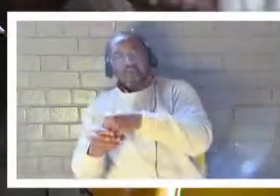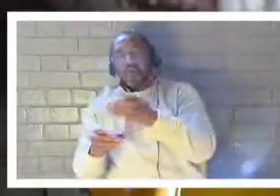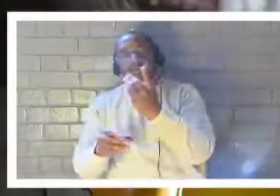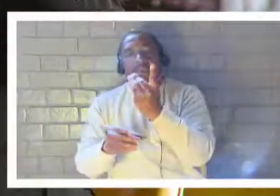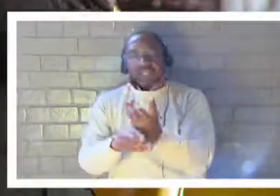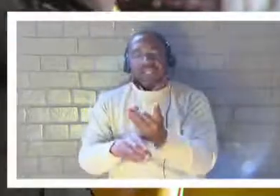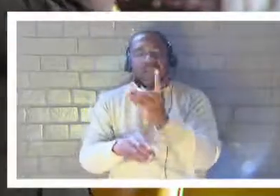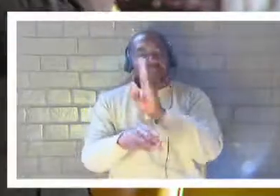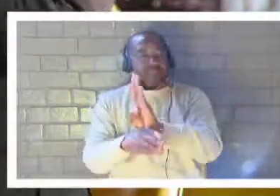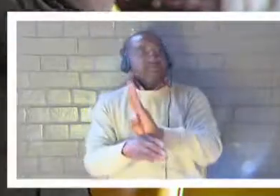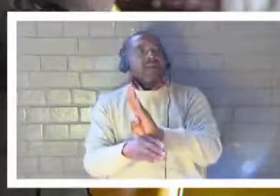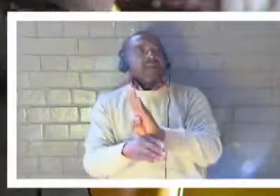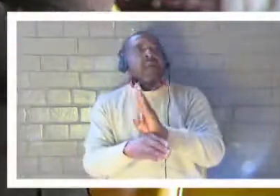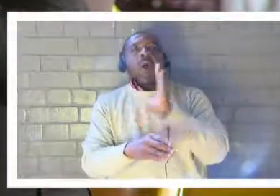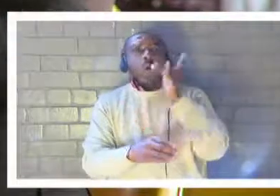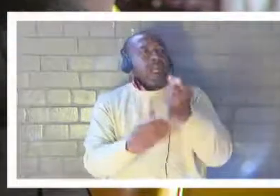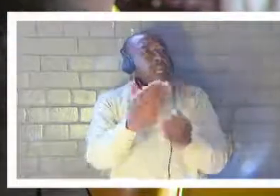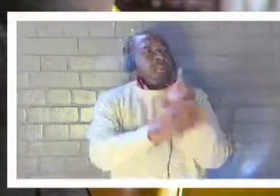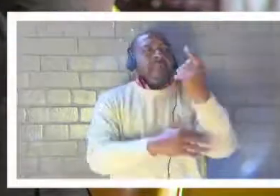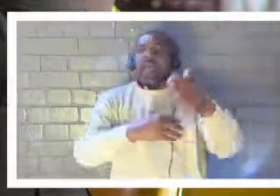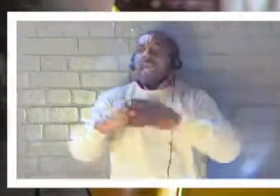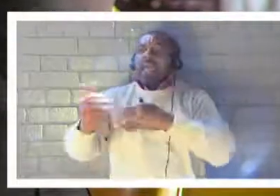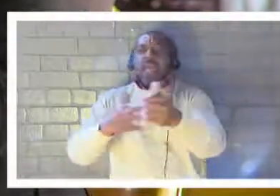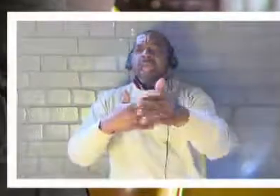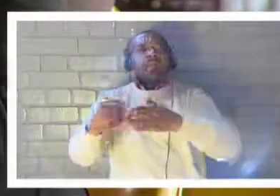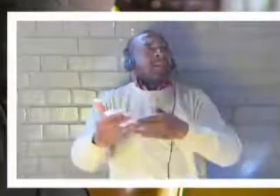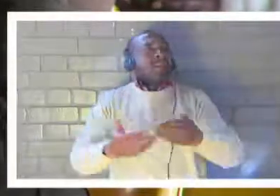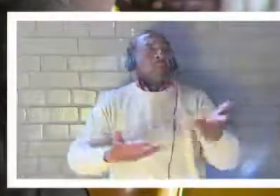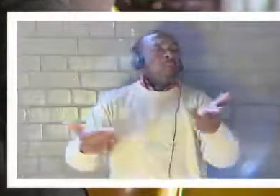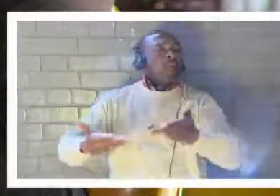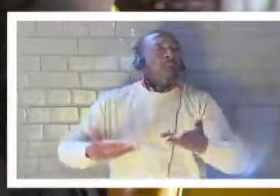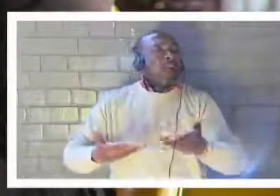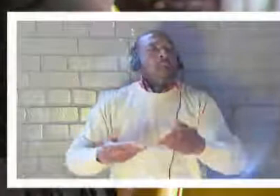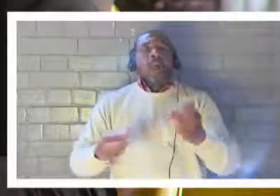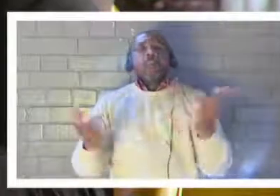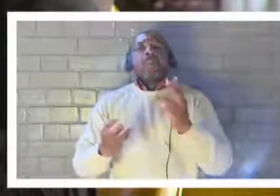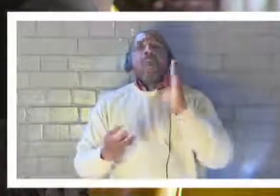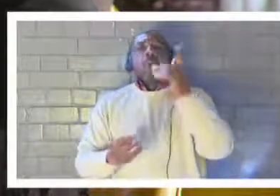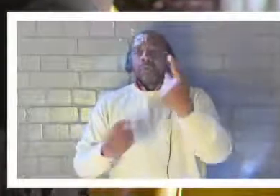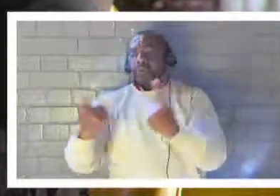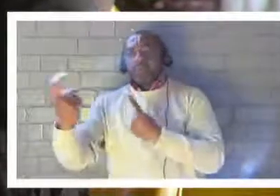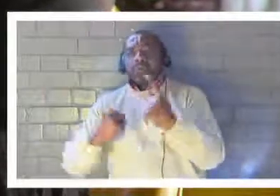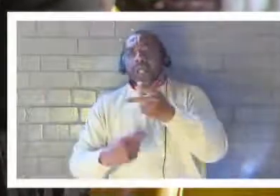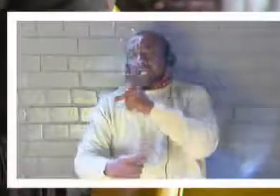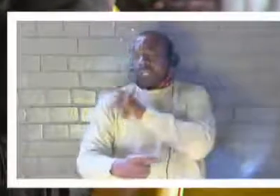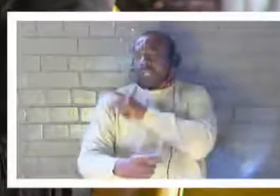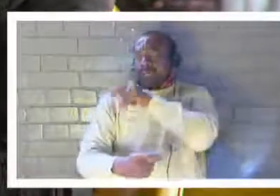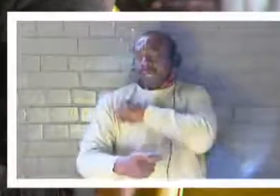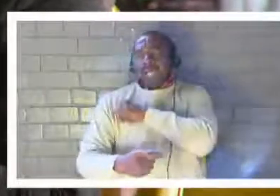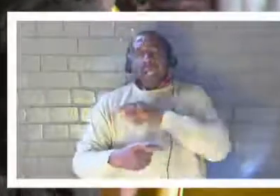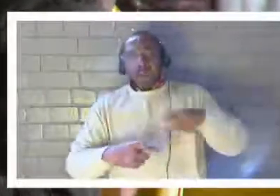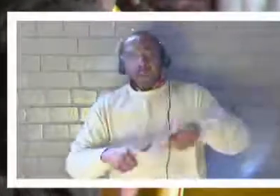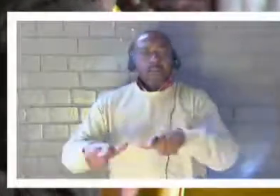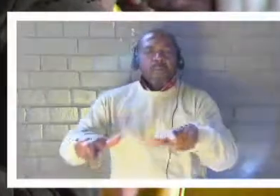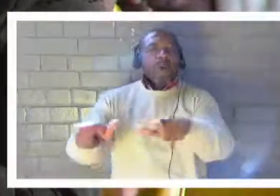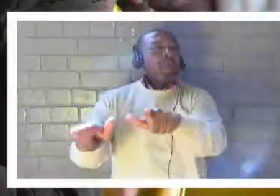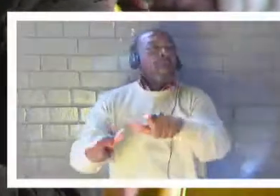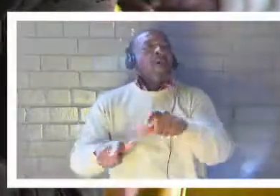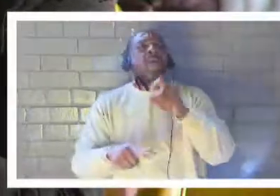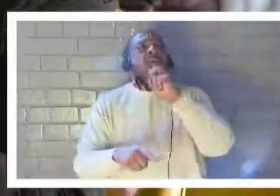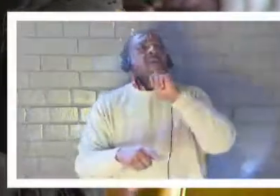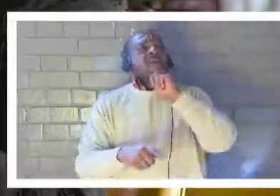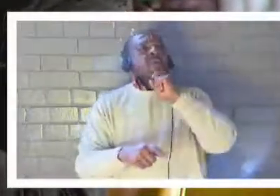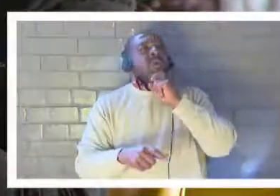using the residential address of Soweto. And then when now DID appointing those